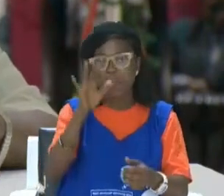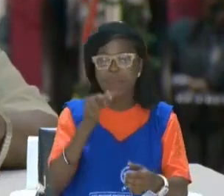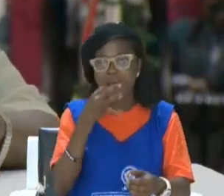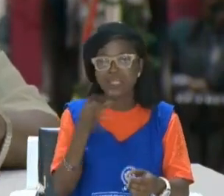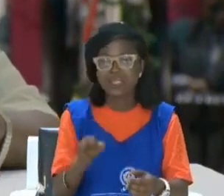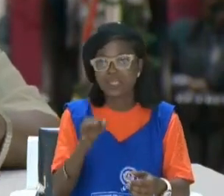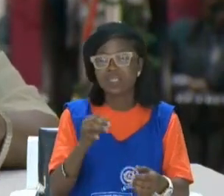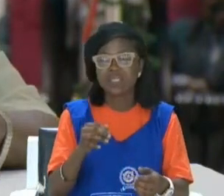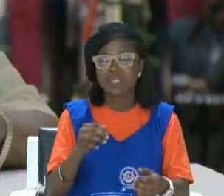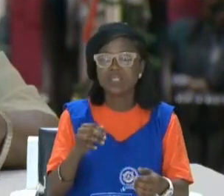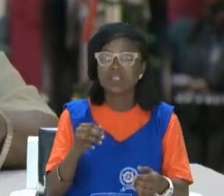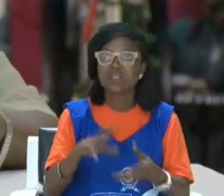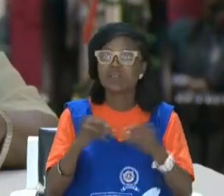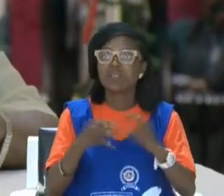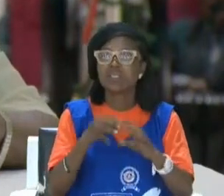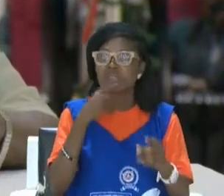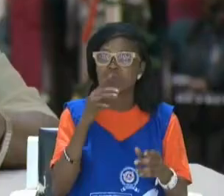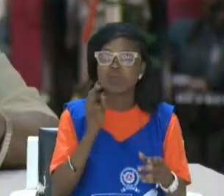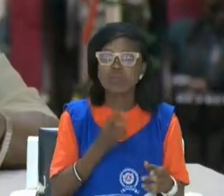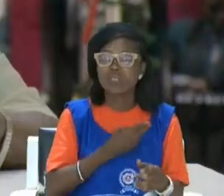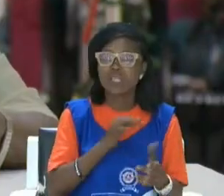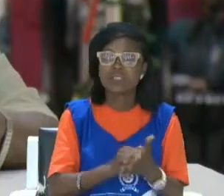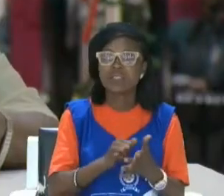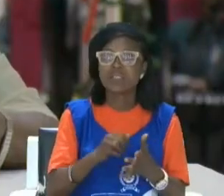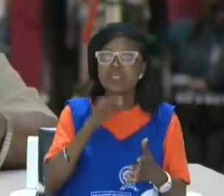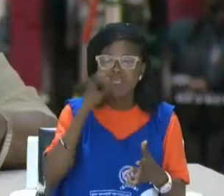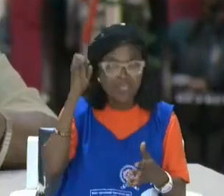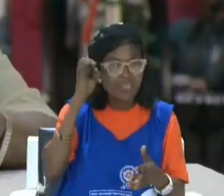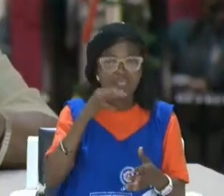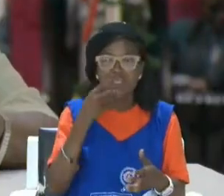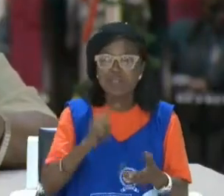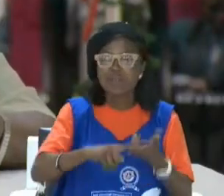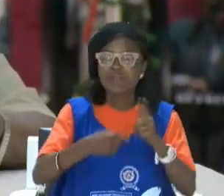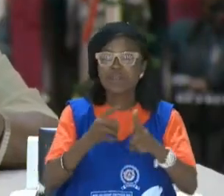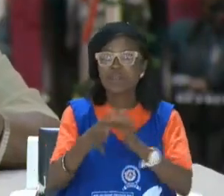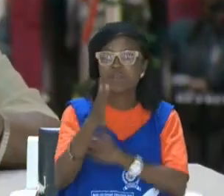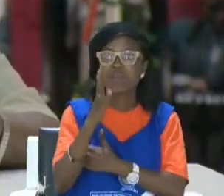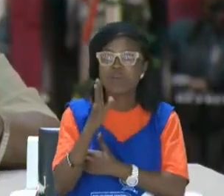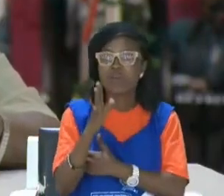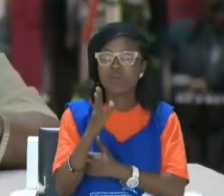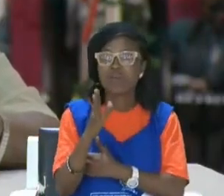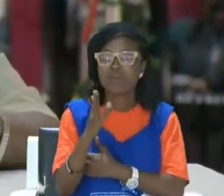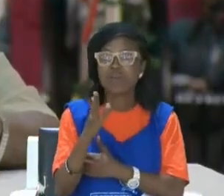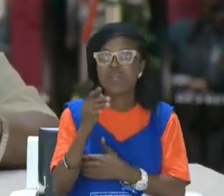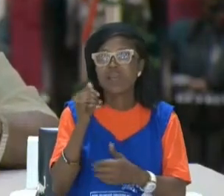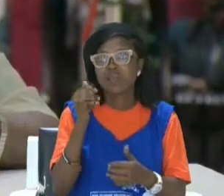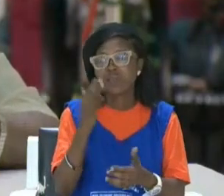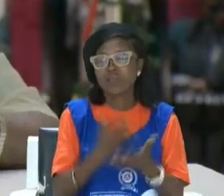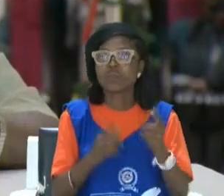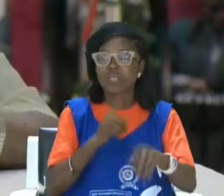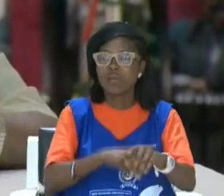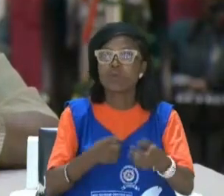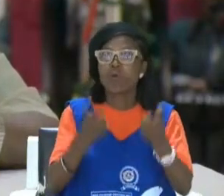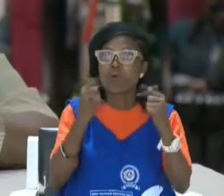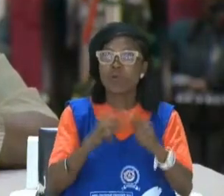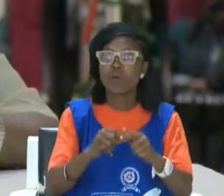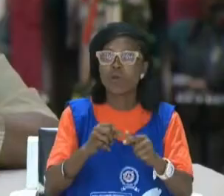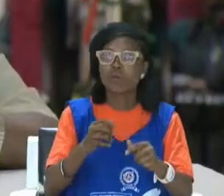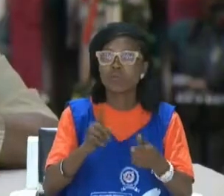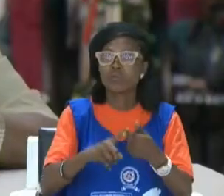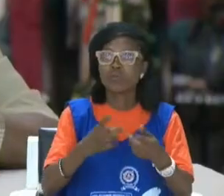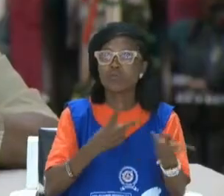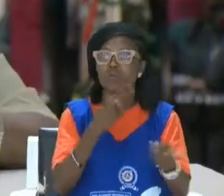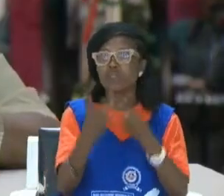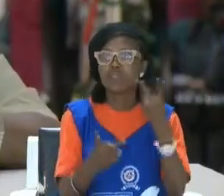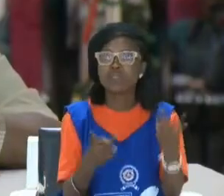us Enoch is a friend of God. And once in a while, God will come and visit him. And when